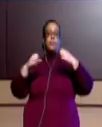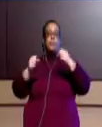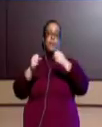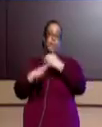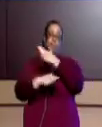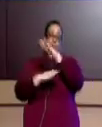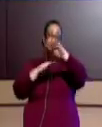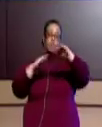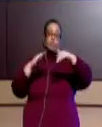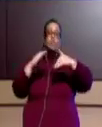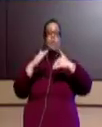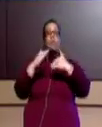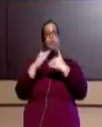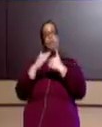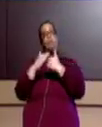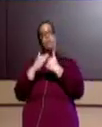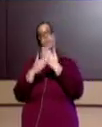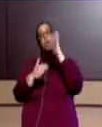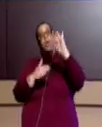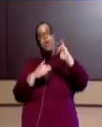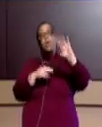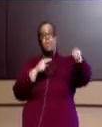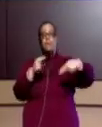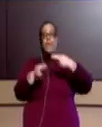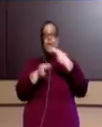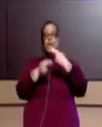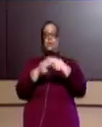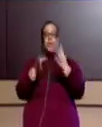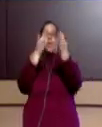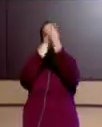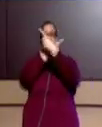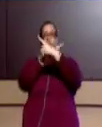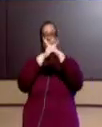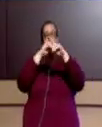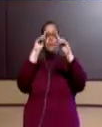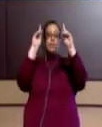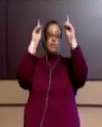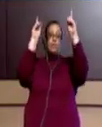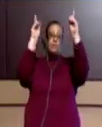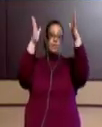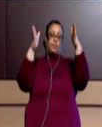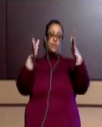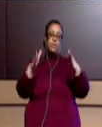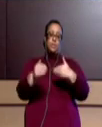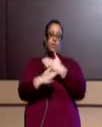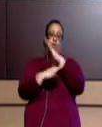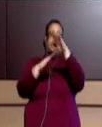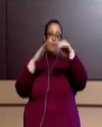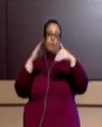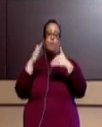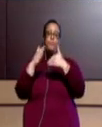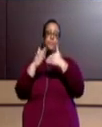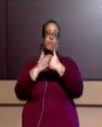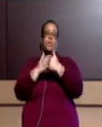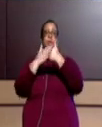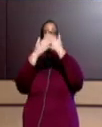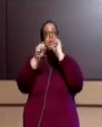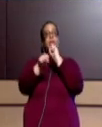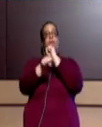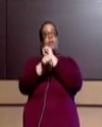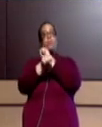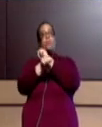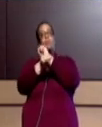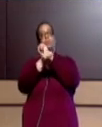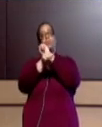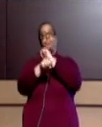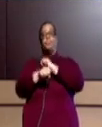name heals all. That name delivers. That name delivers. You're still the deliverer, all. Jesus. It